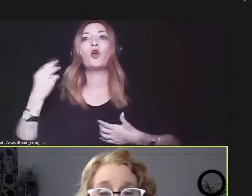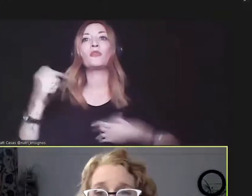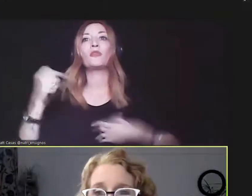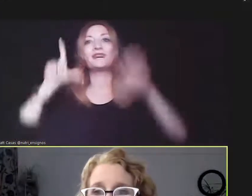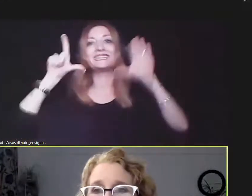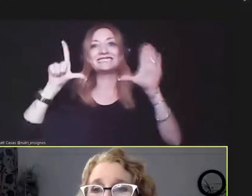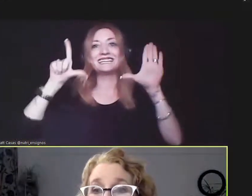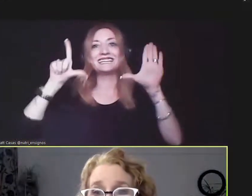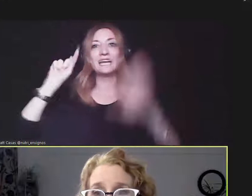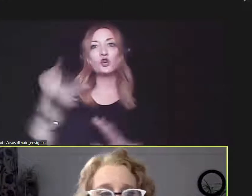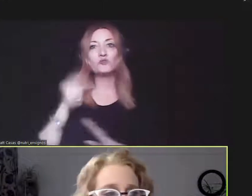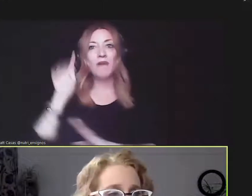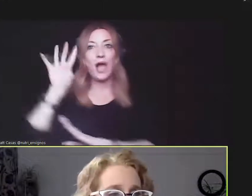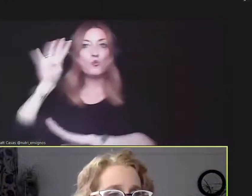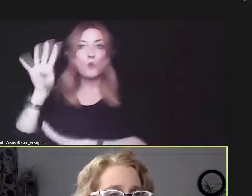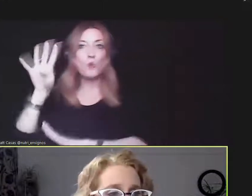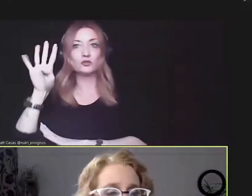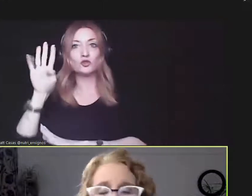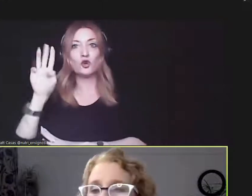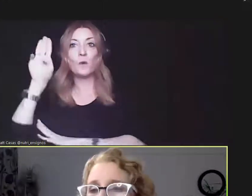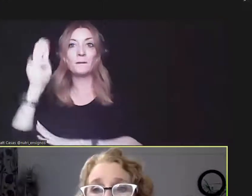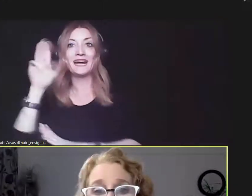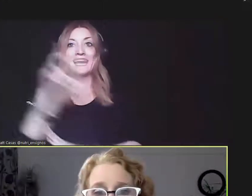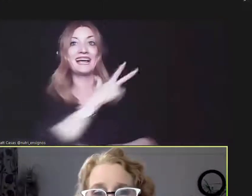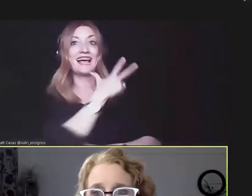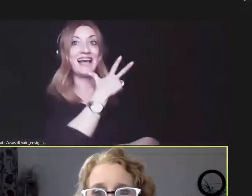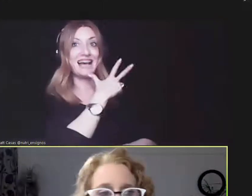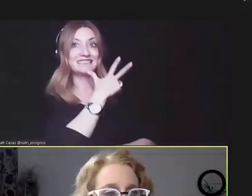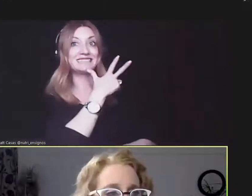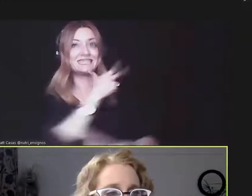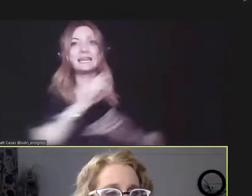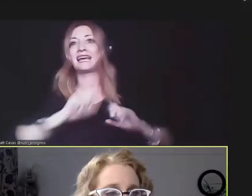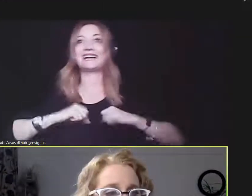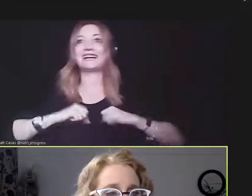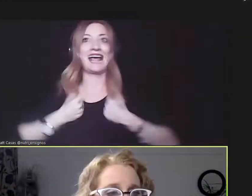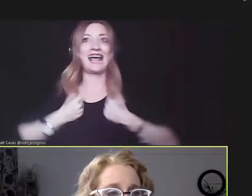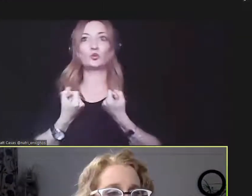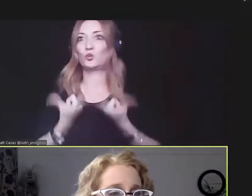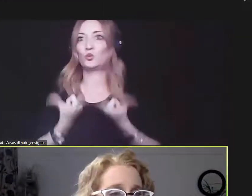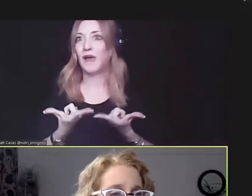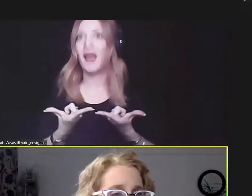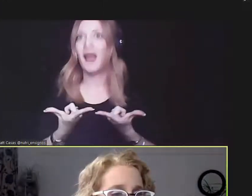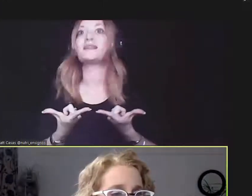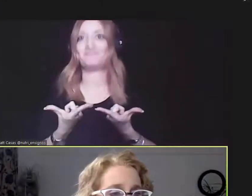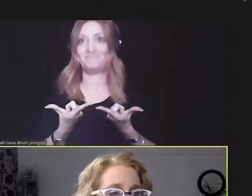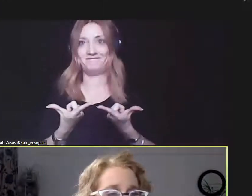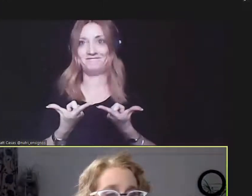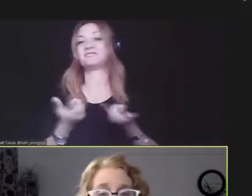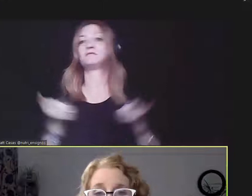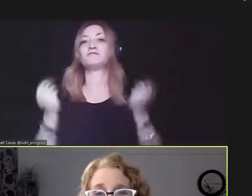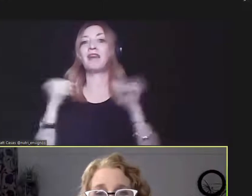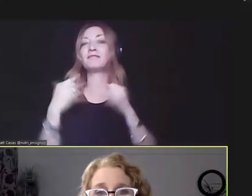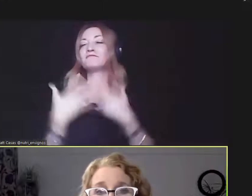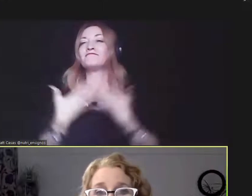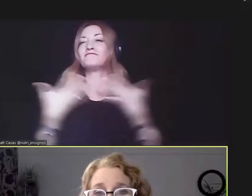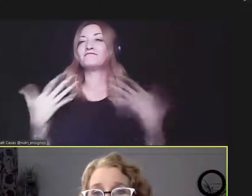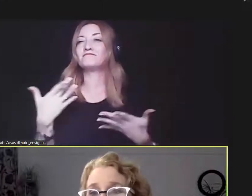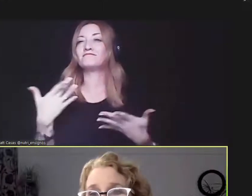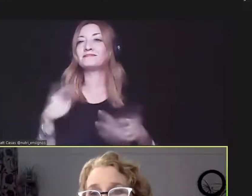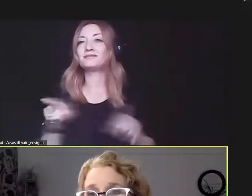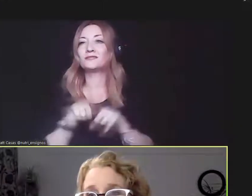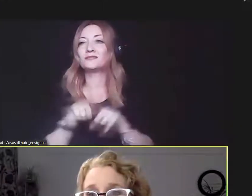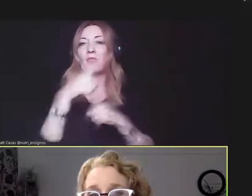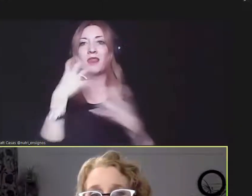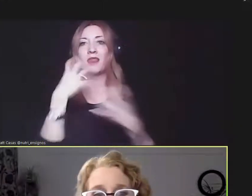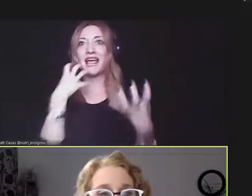natural pH of the body, which is really great for your health. Okay, so should really